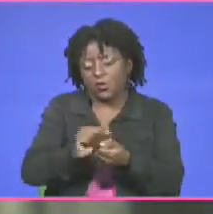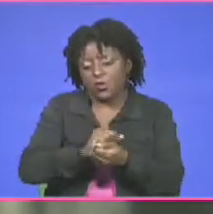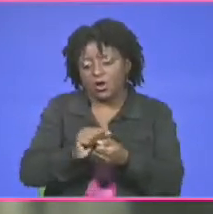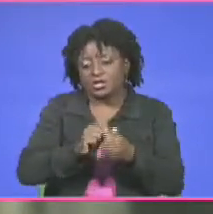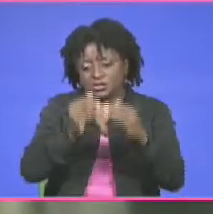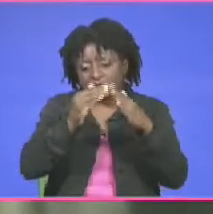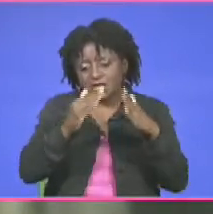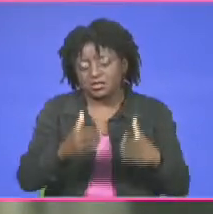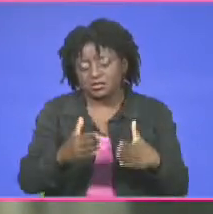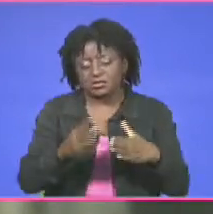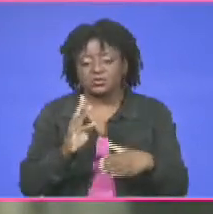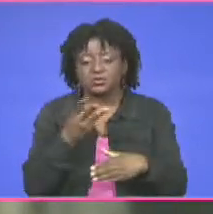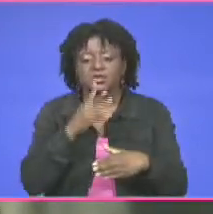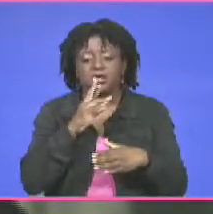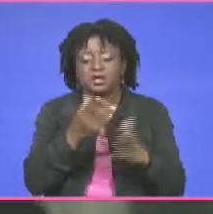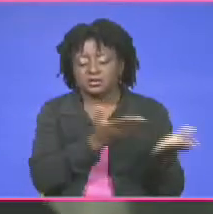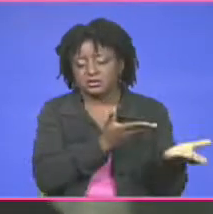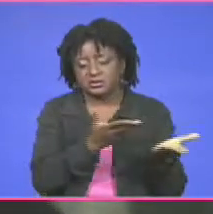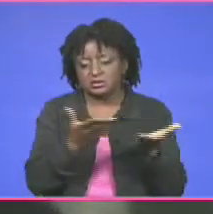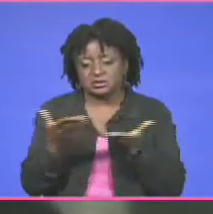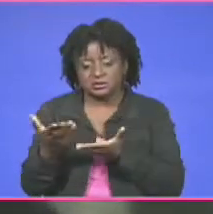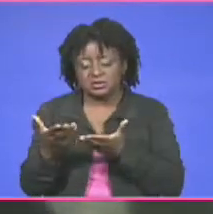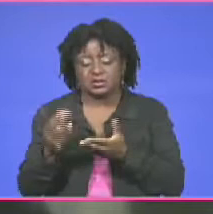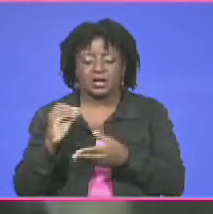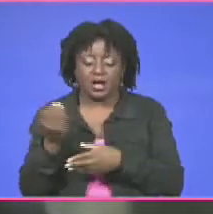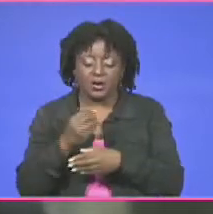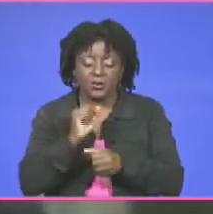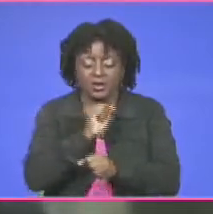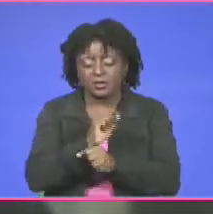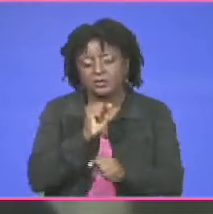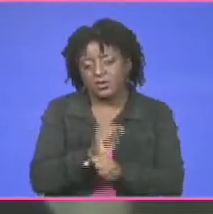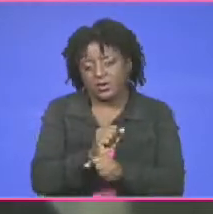We are taking our employment,